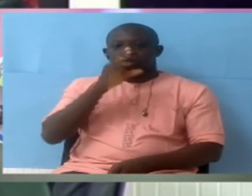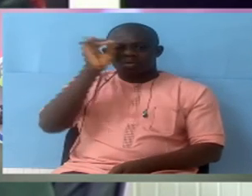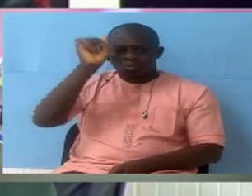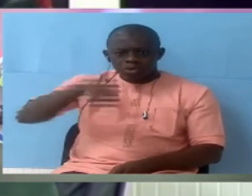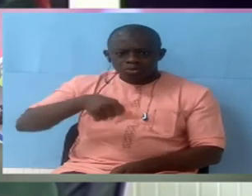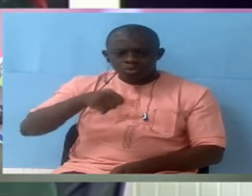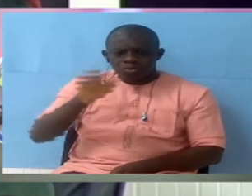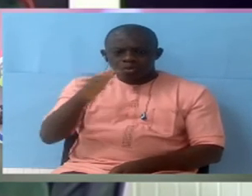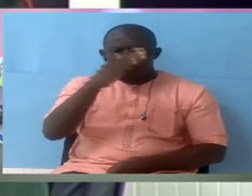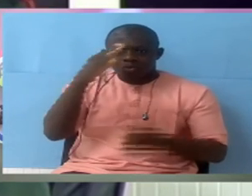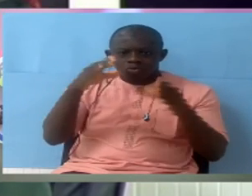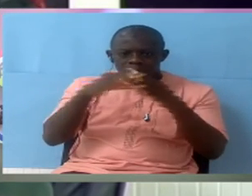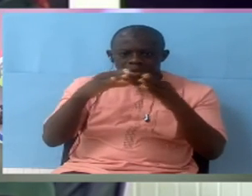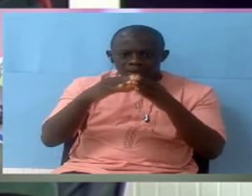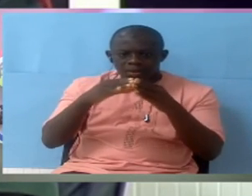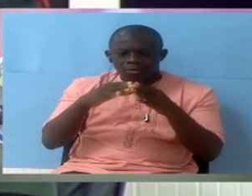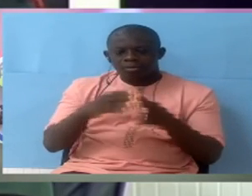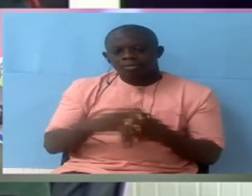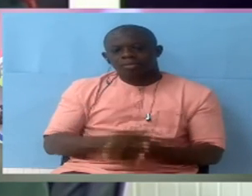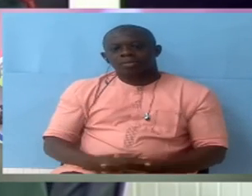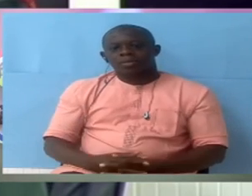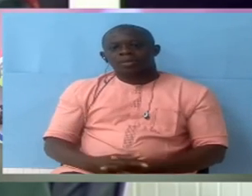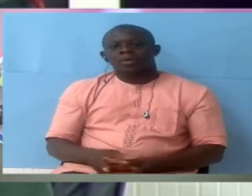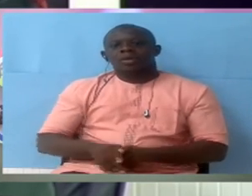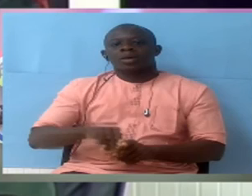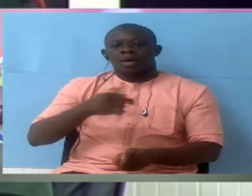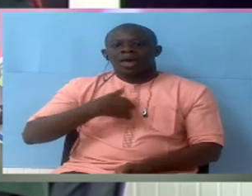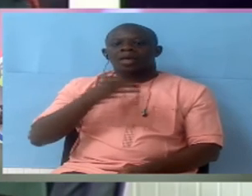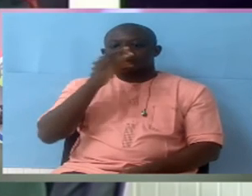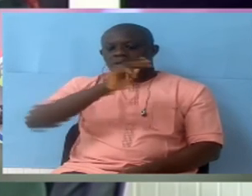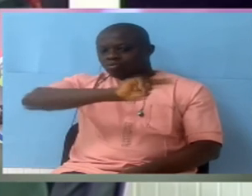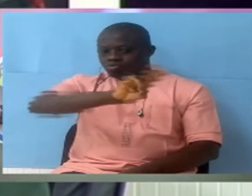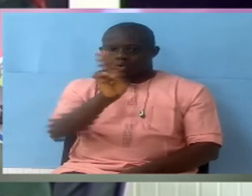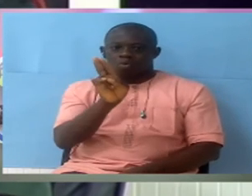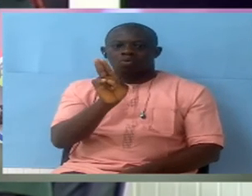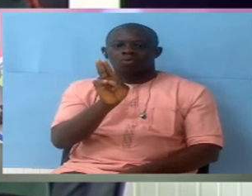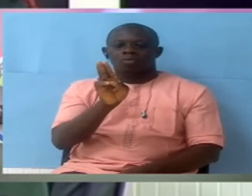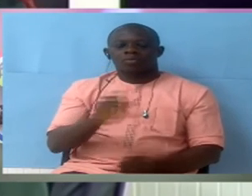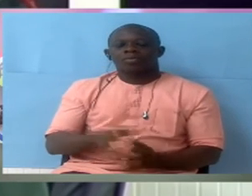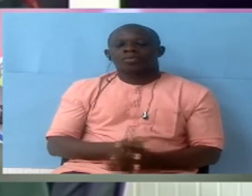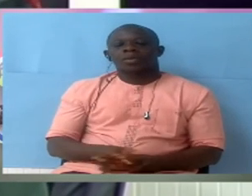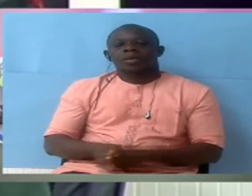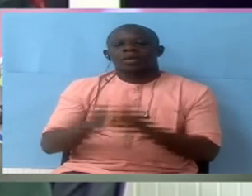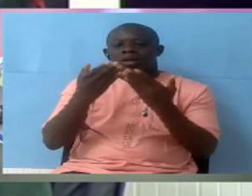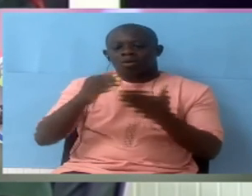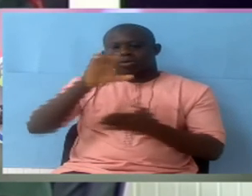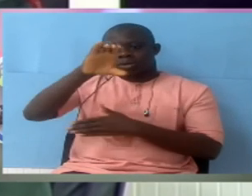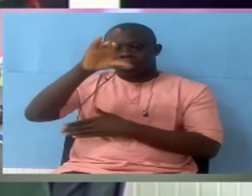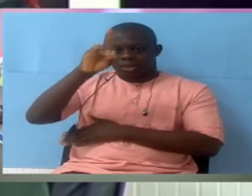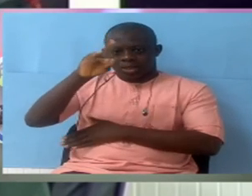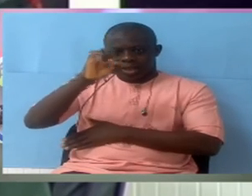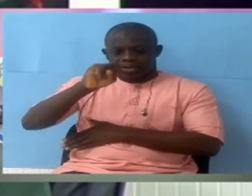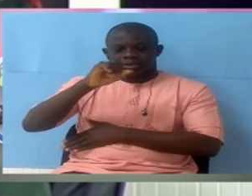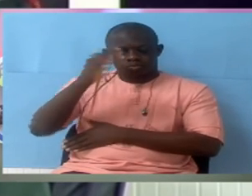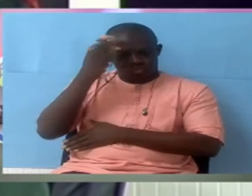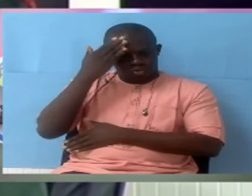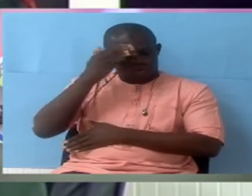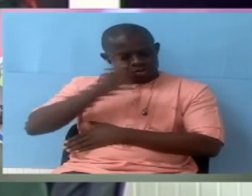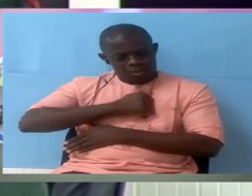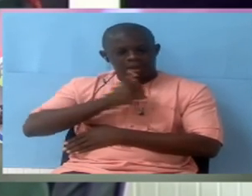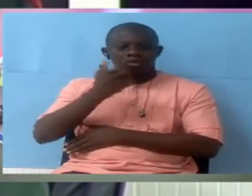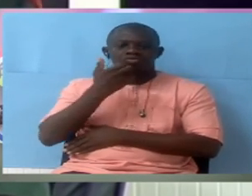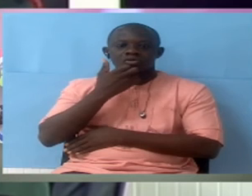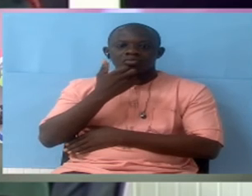together. Mune ndax mun na anda ñom. I said no. Maniko dedit. The CDS knows my number. CDS, hamna